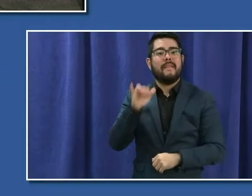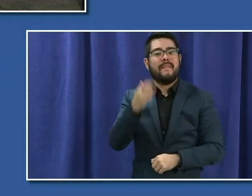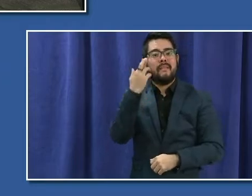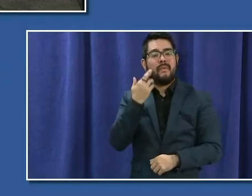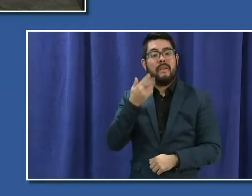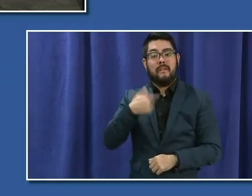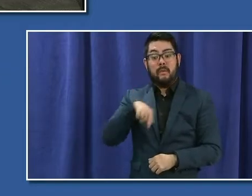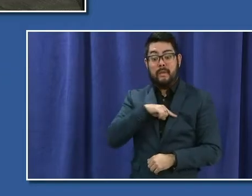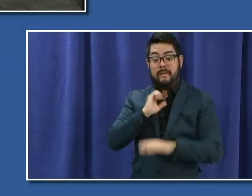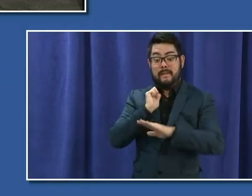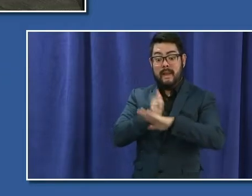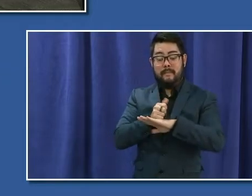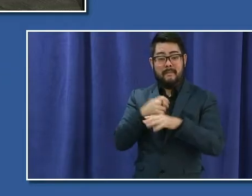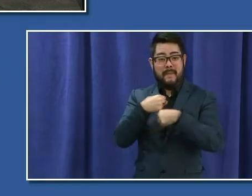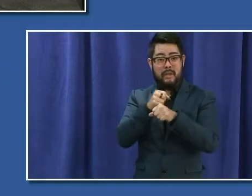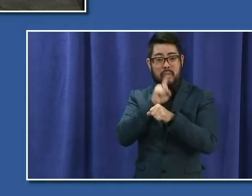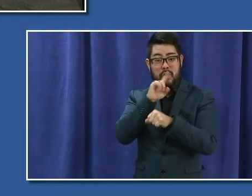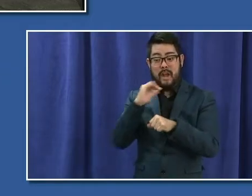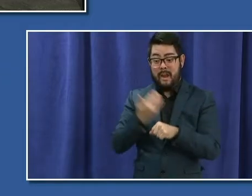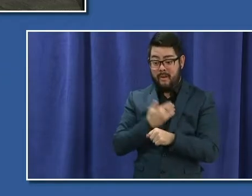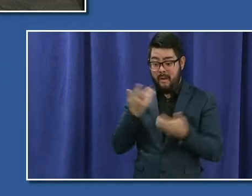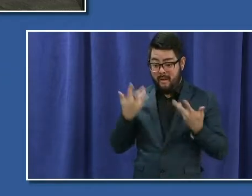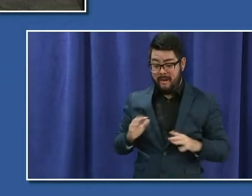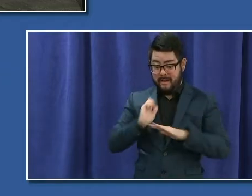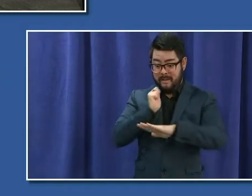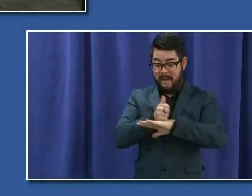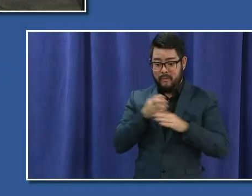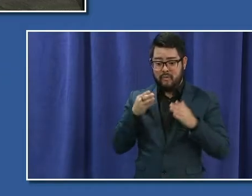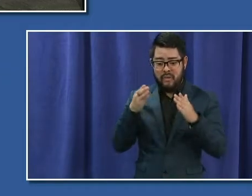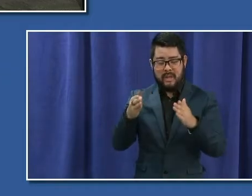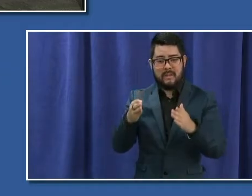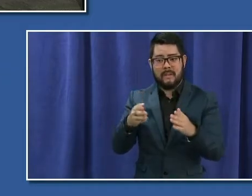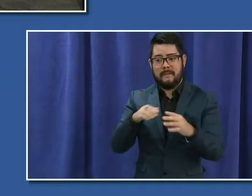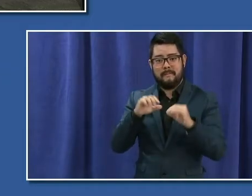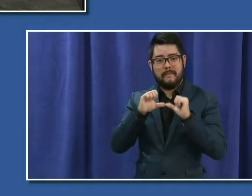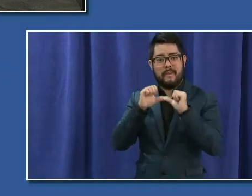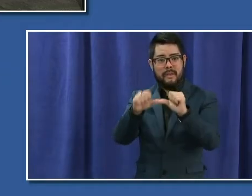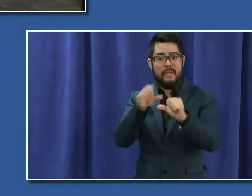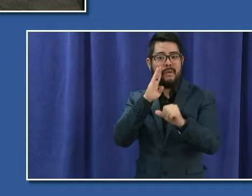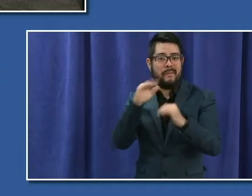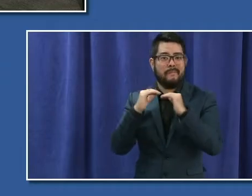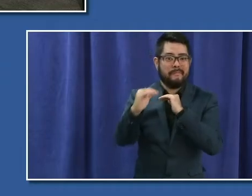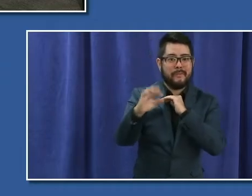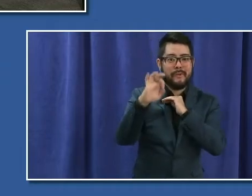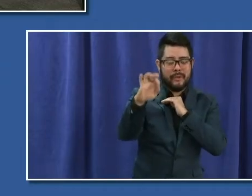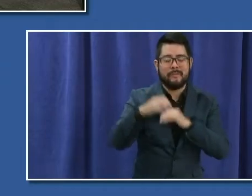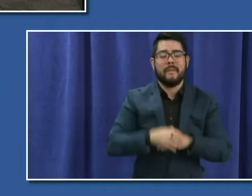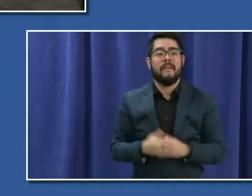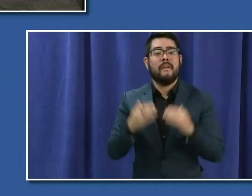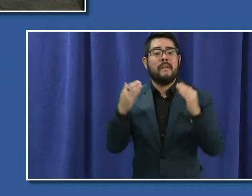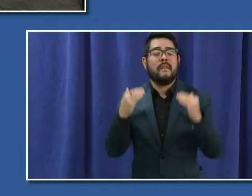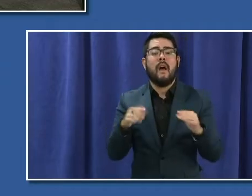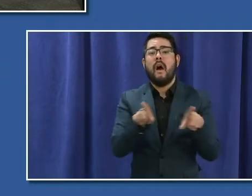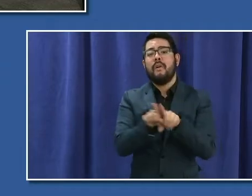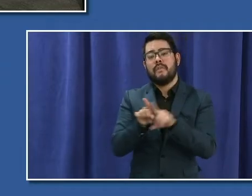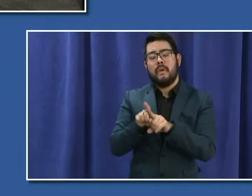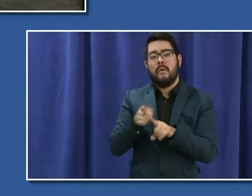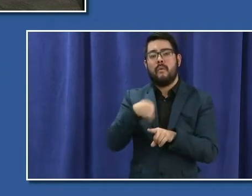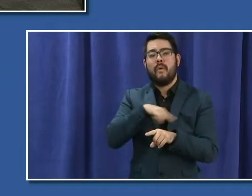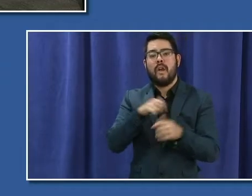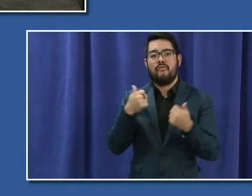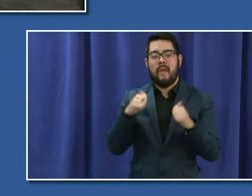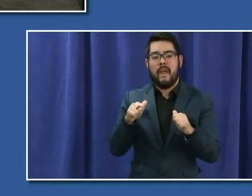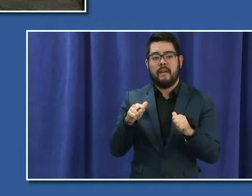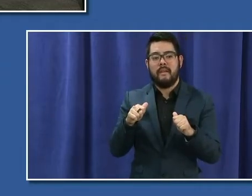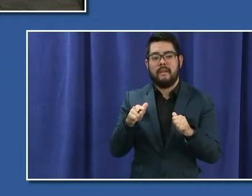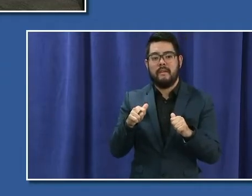existing bike infrastructure is up to par. And I think it's also important to know that one of the things that we're working on is making sure that we're doing a great job of tamping